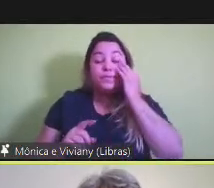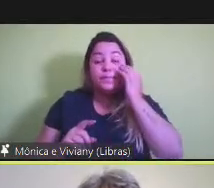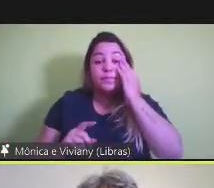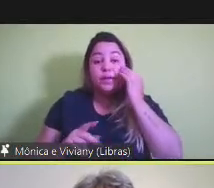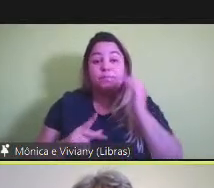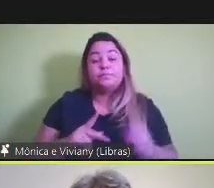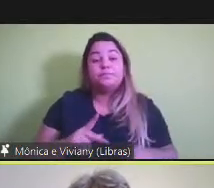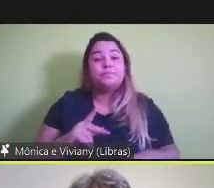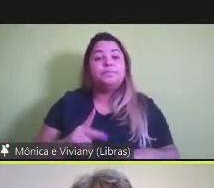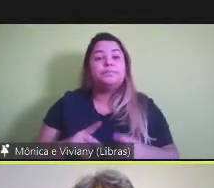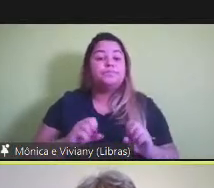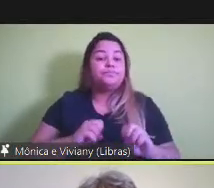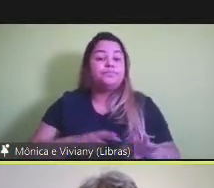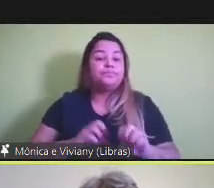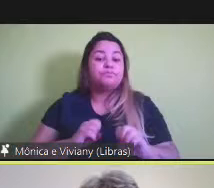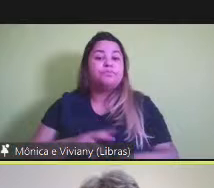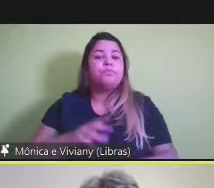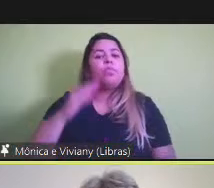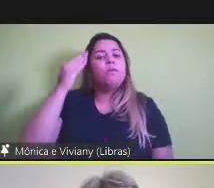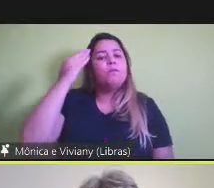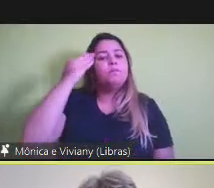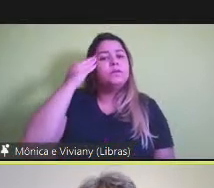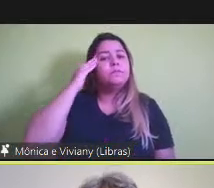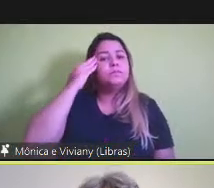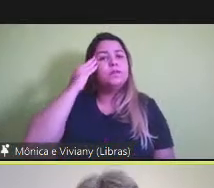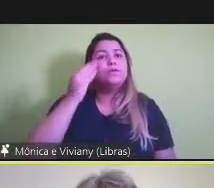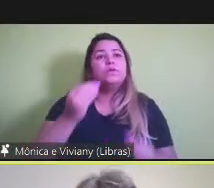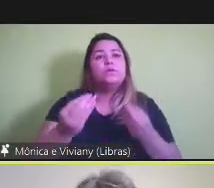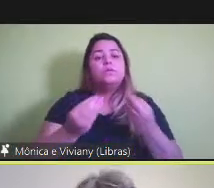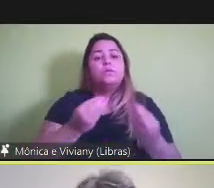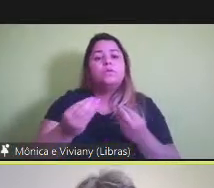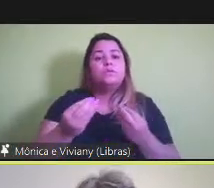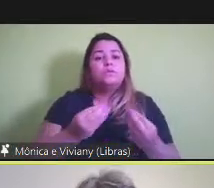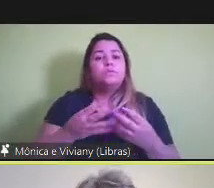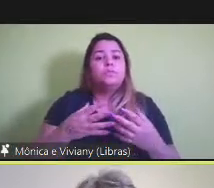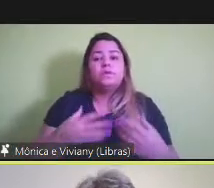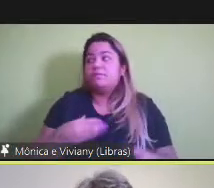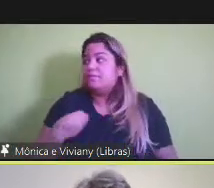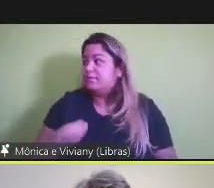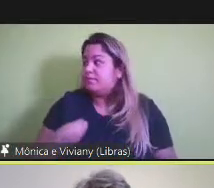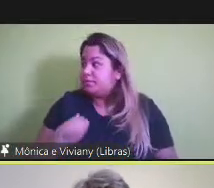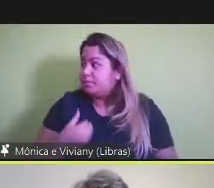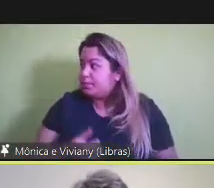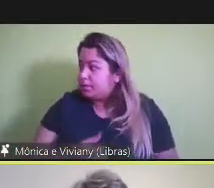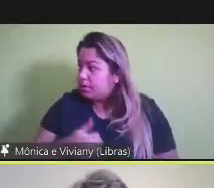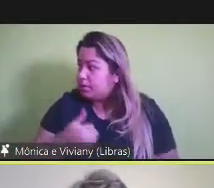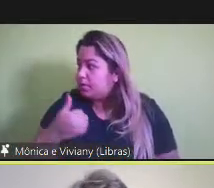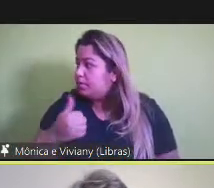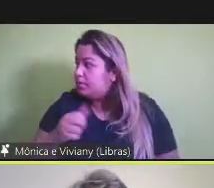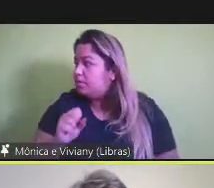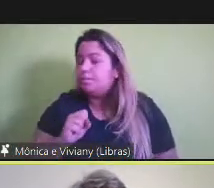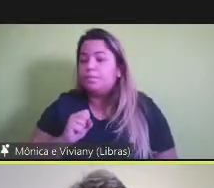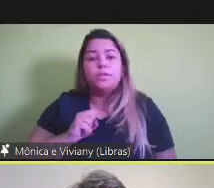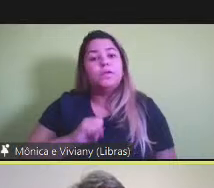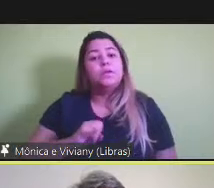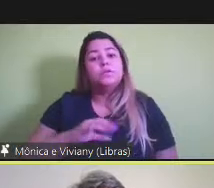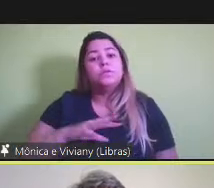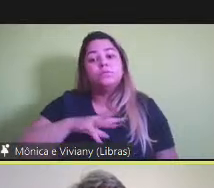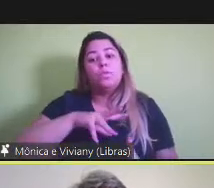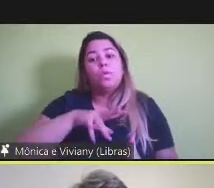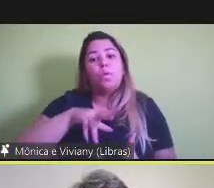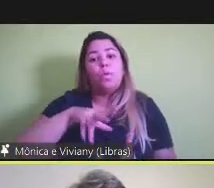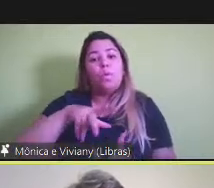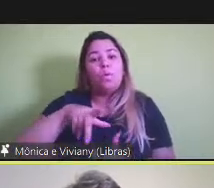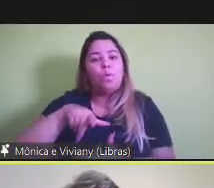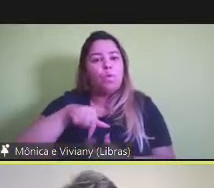of this pedagogy, the way to understand how we're going to live better.